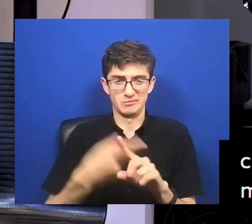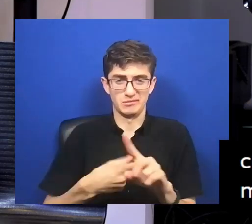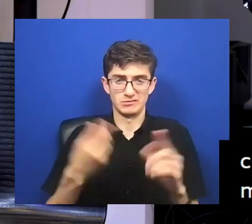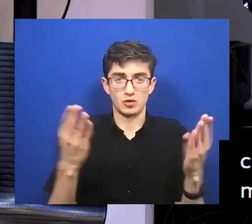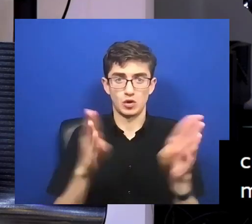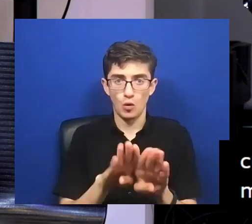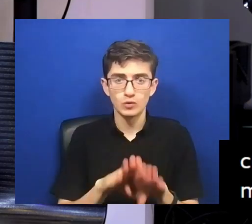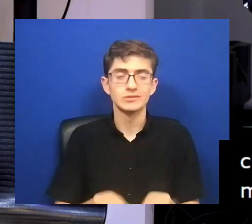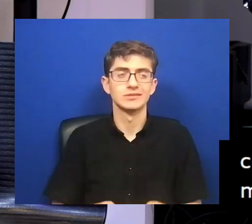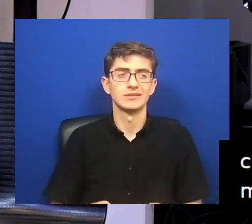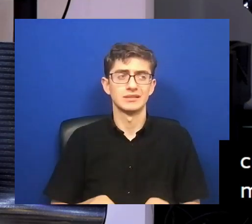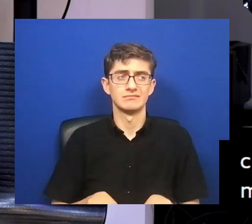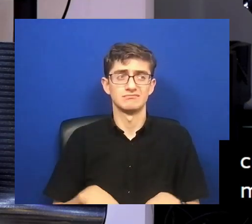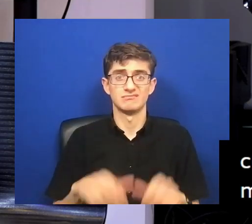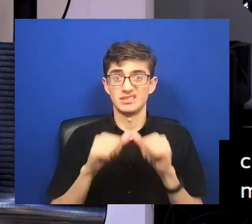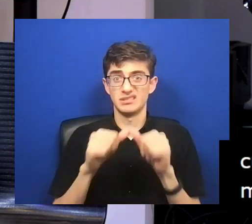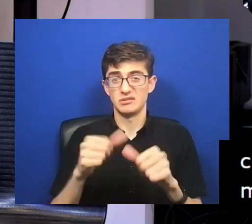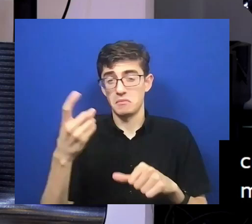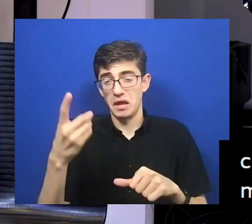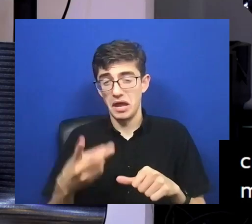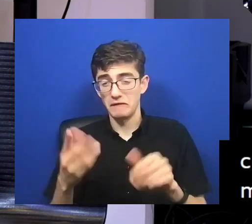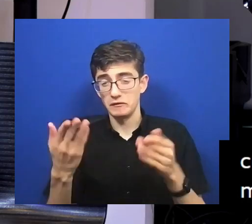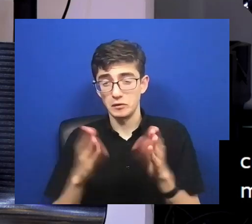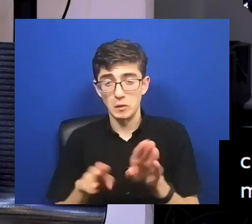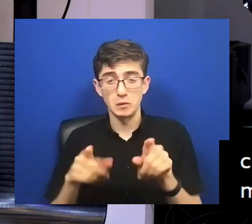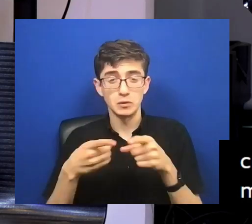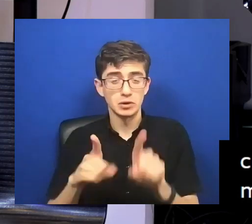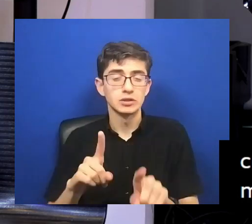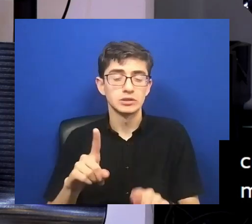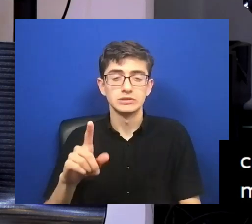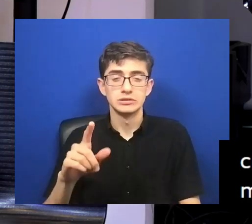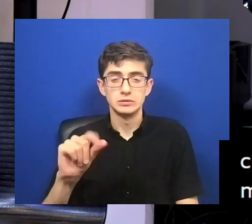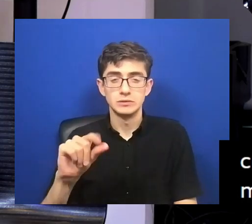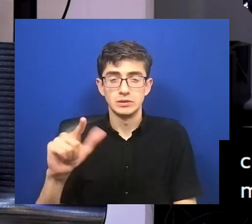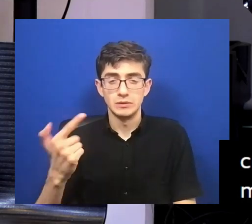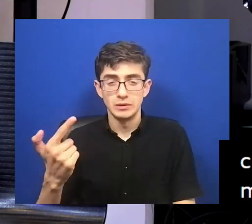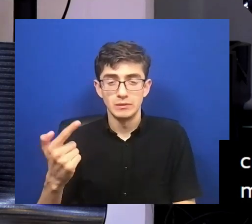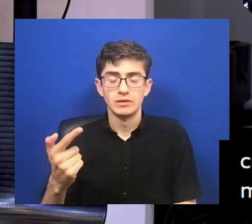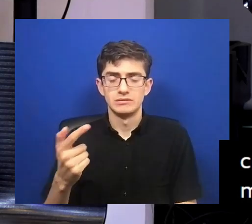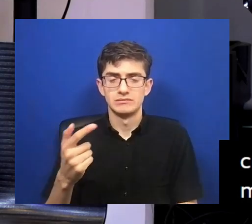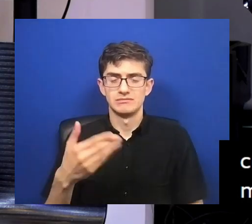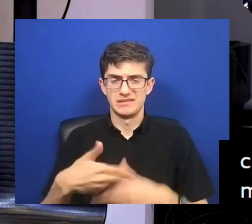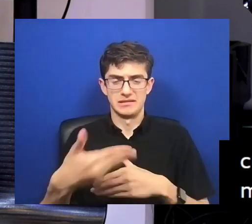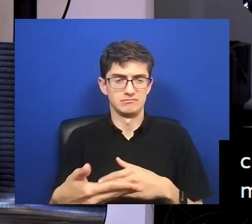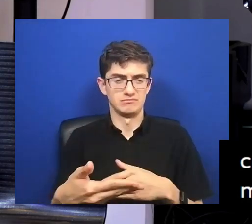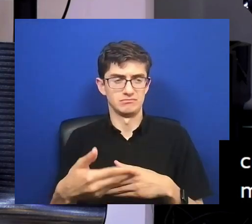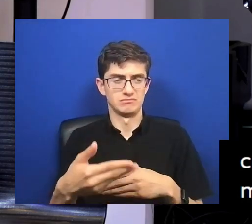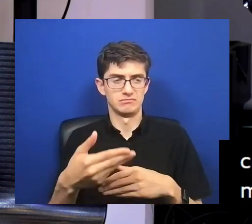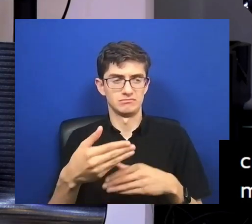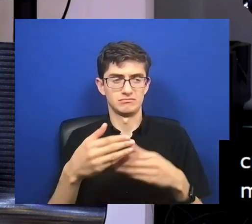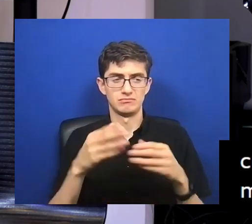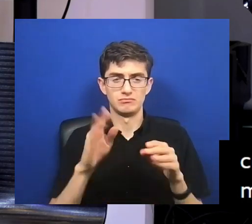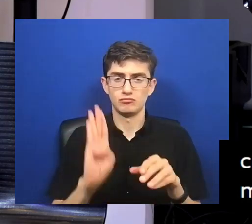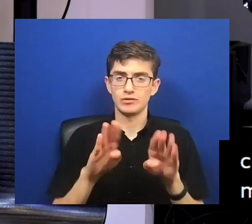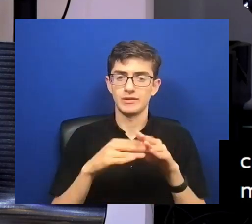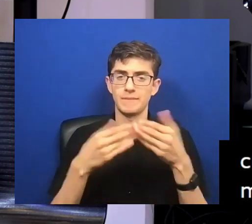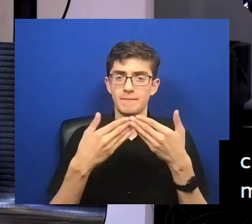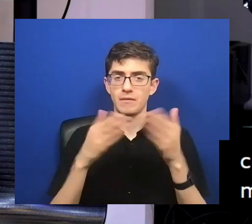of 2021, and when we saw people lined up outside of Brooklyn Public Library